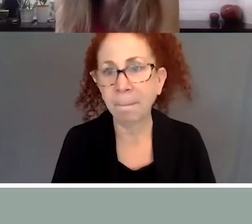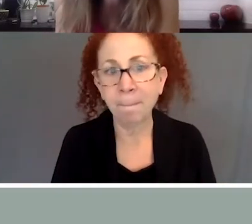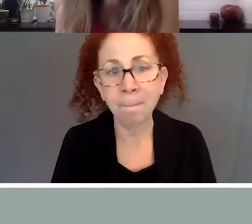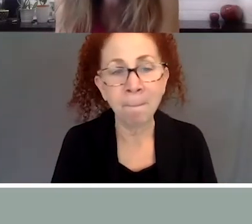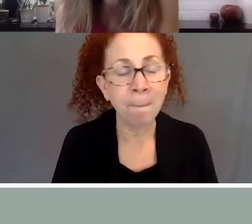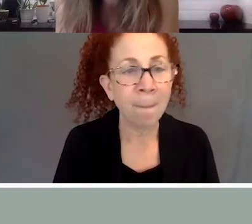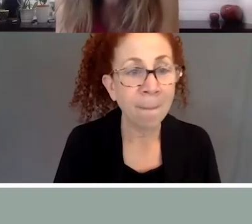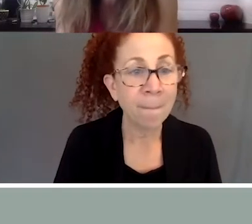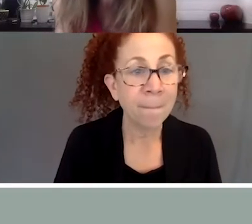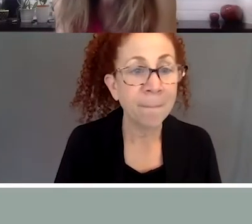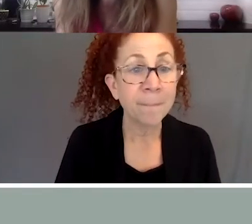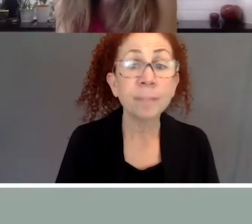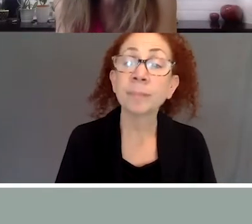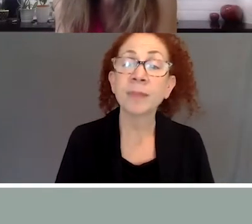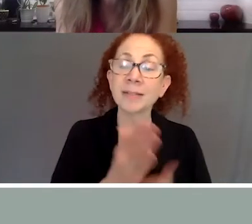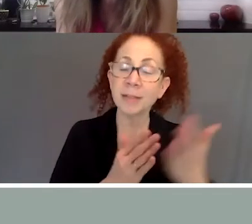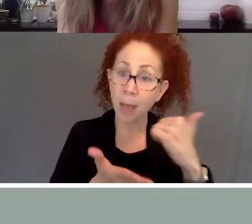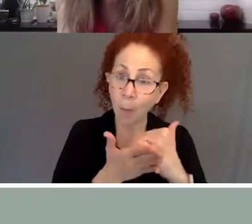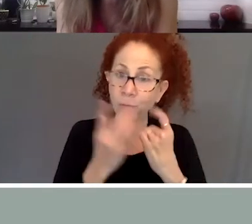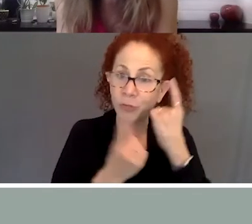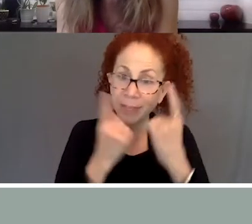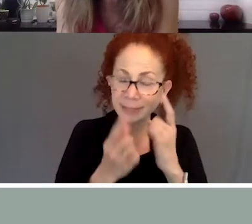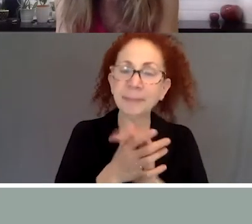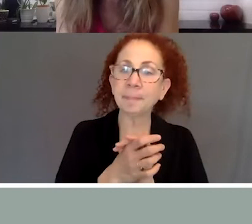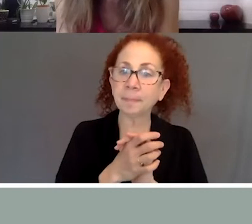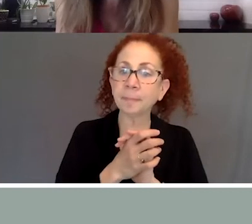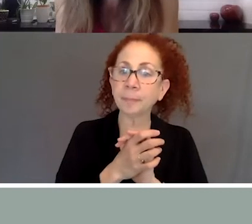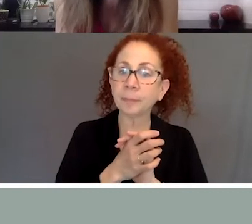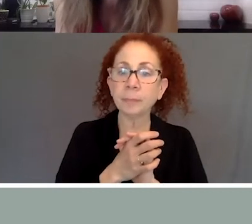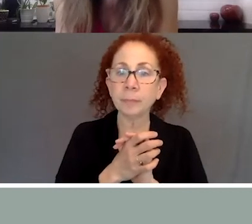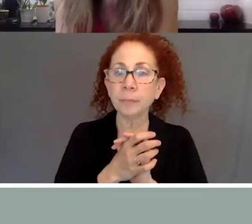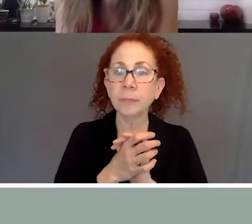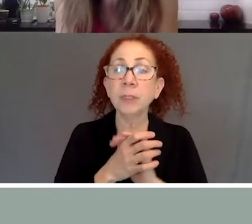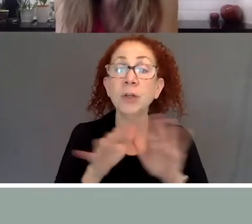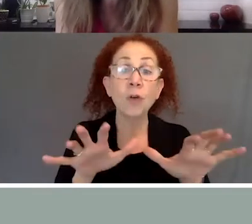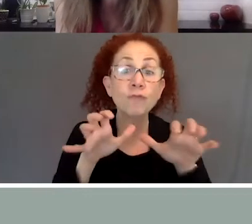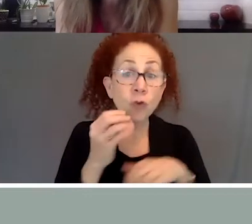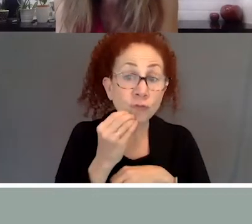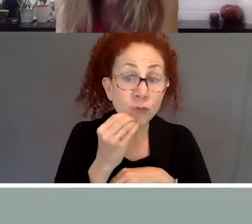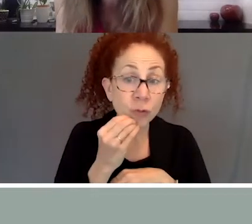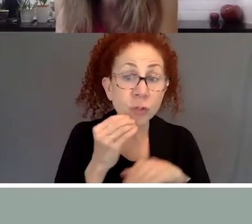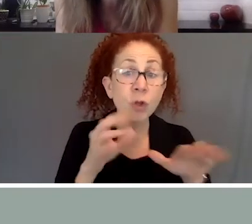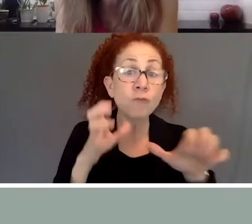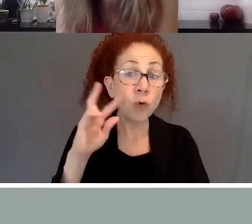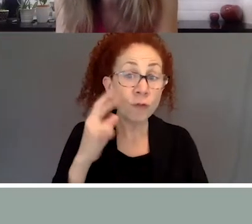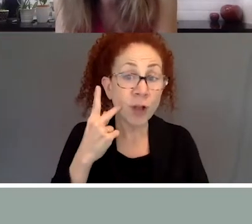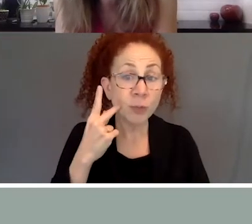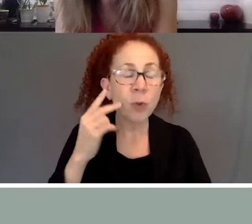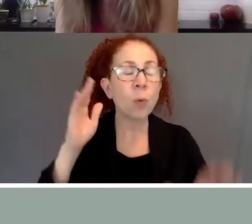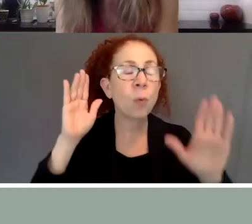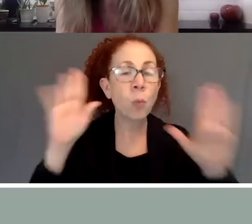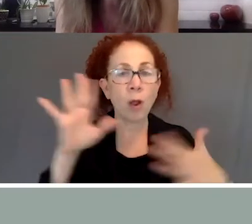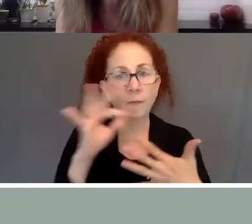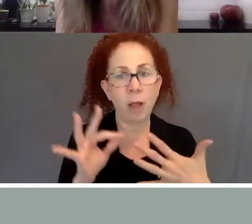So, you know, some helpful things to tell you though, is that frozen fruits and vegetables are a wonderful